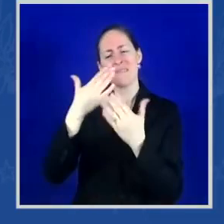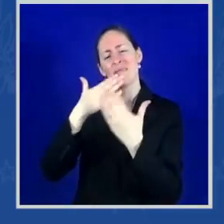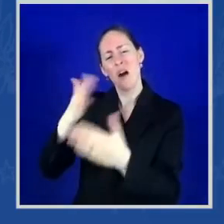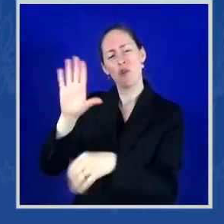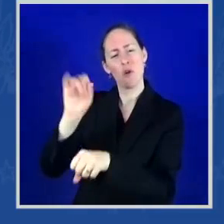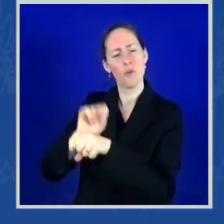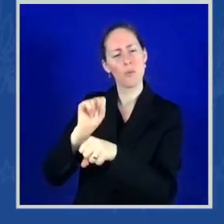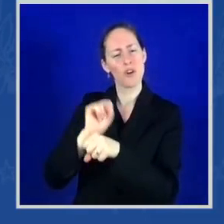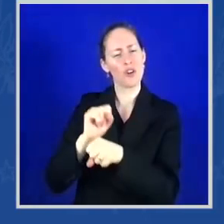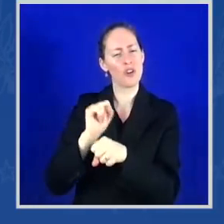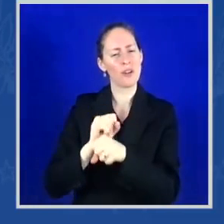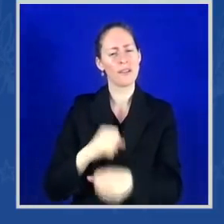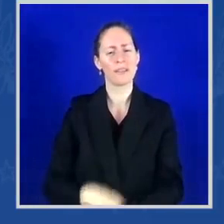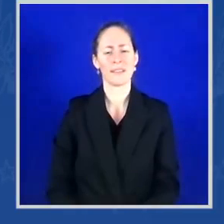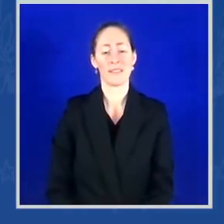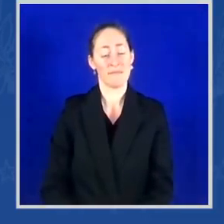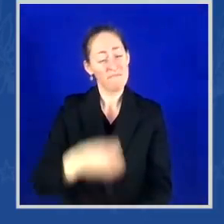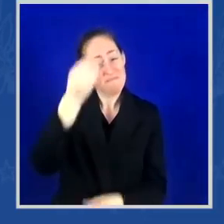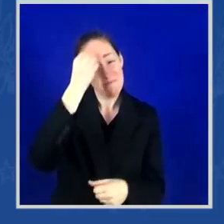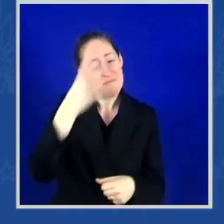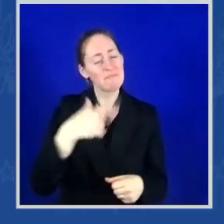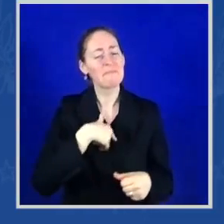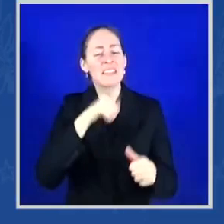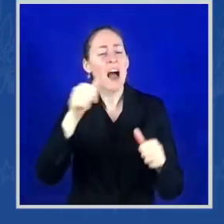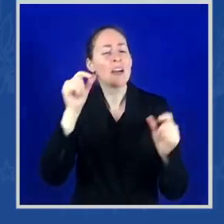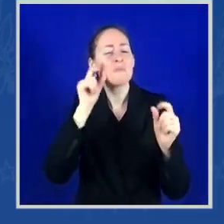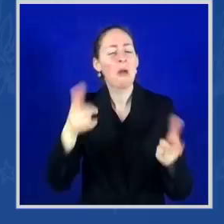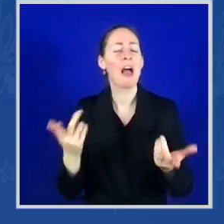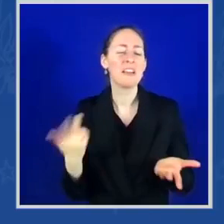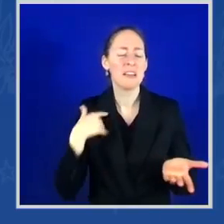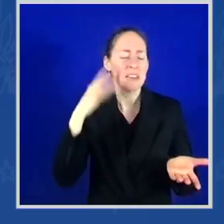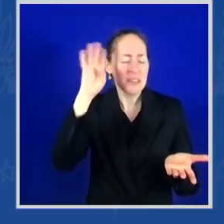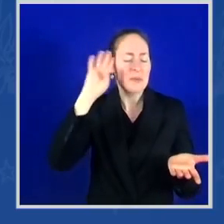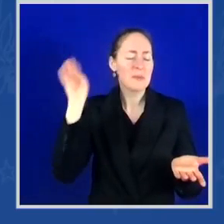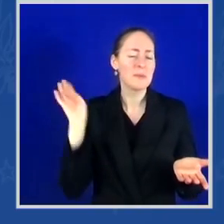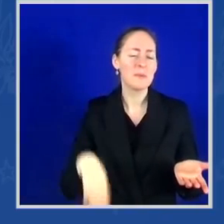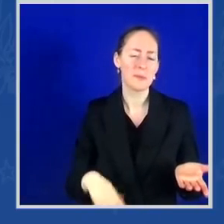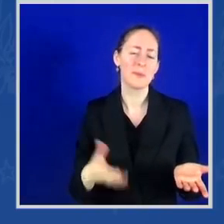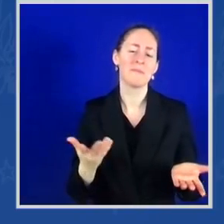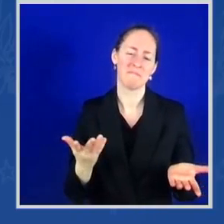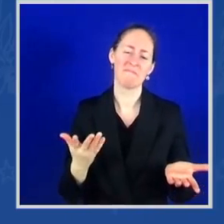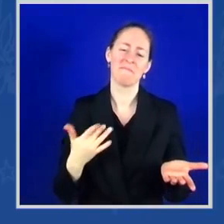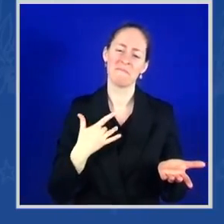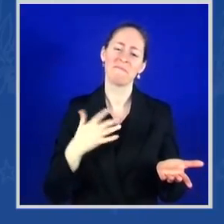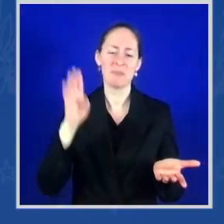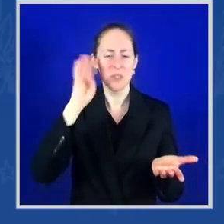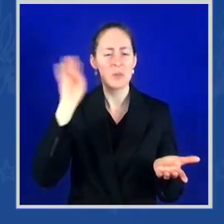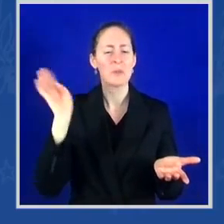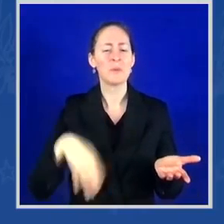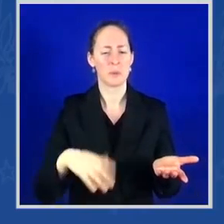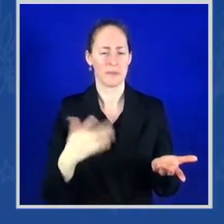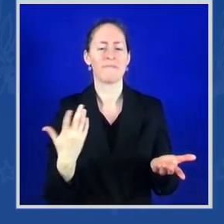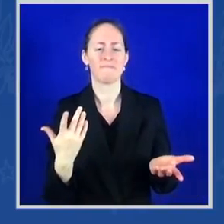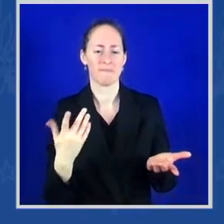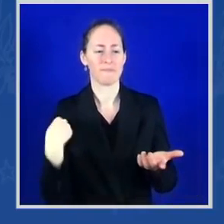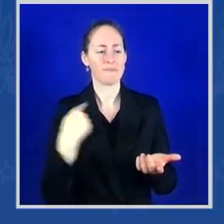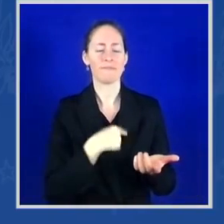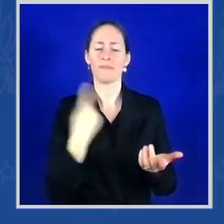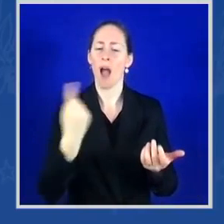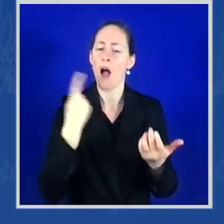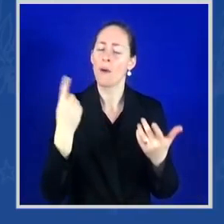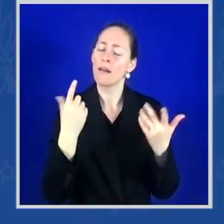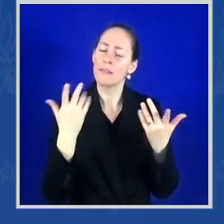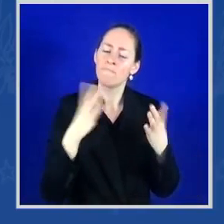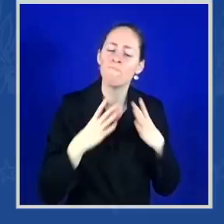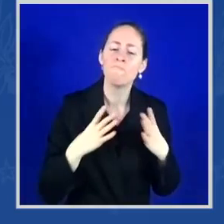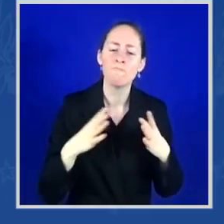gather here today. This ethic of sacrifice and selflessness is what we've come here today to remember and